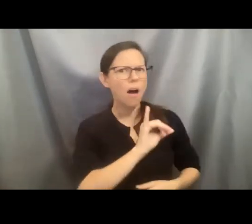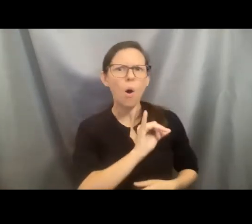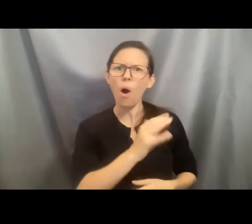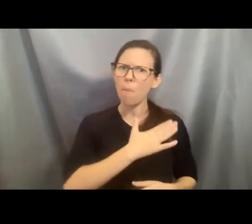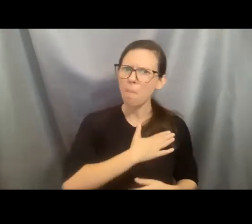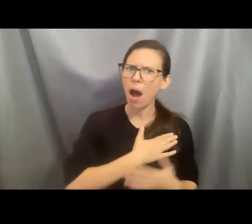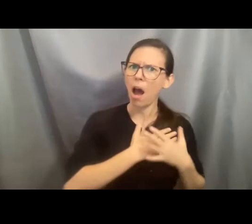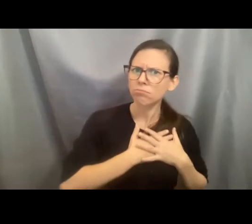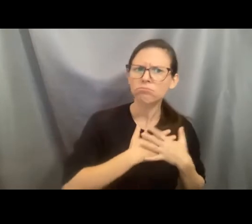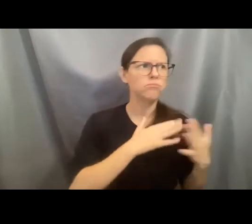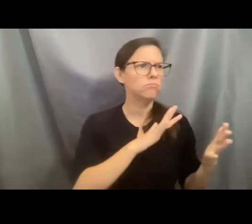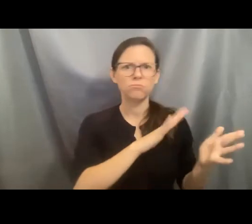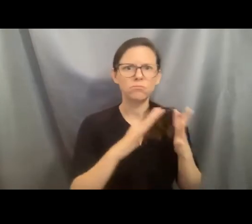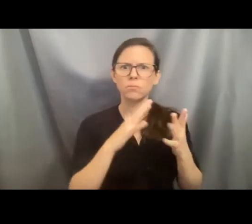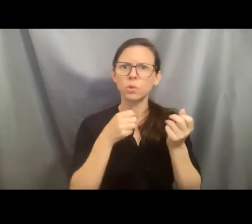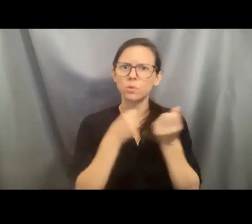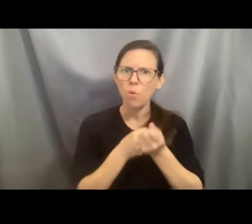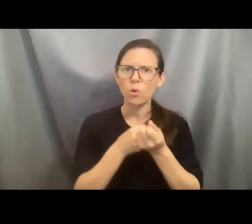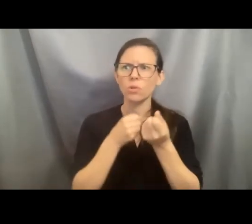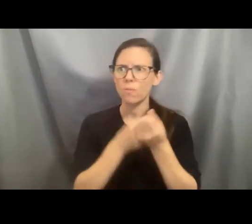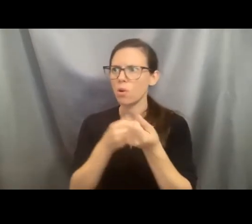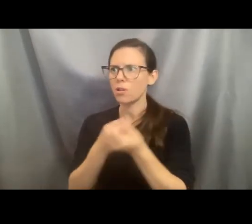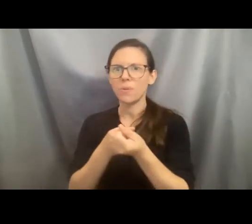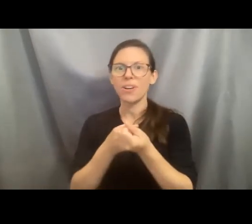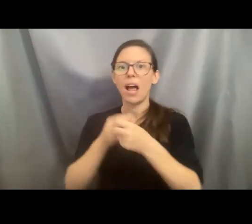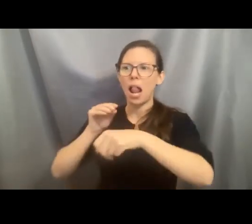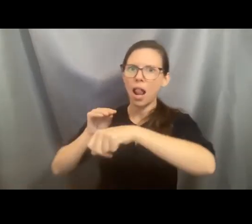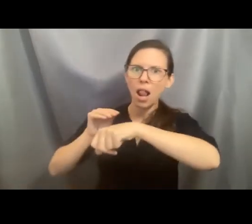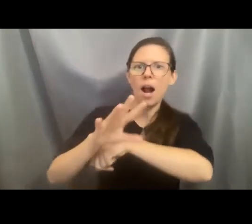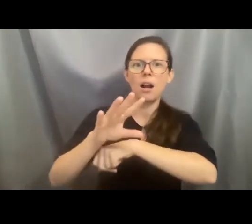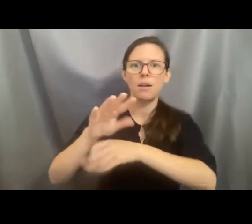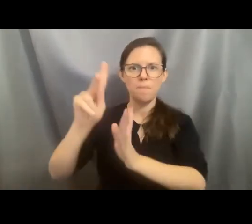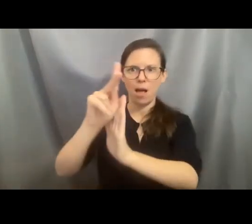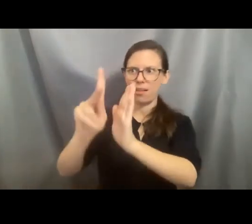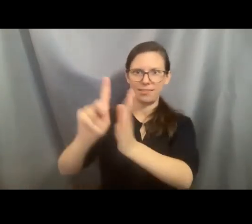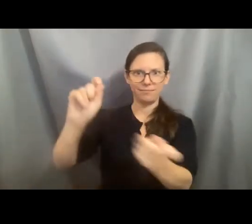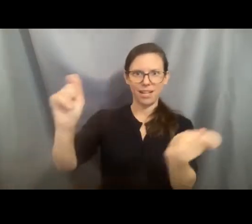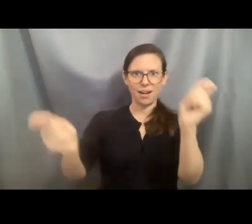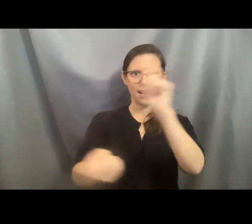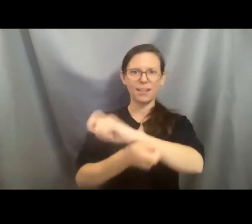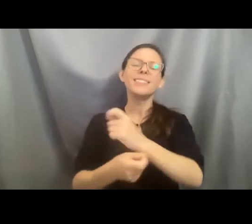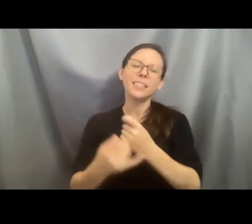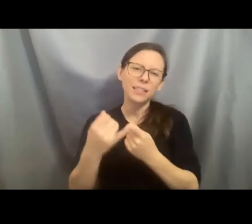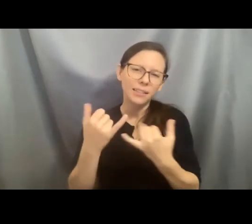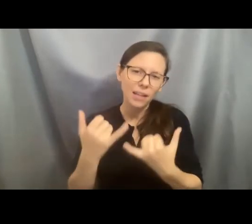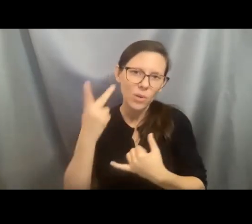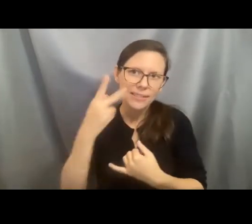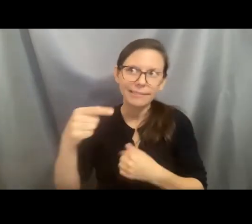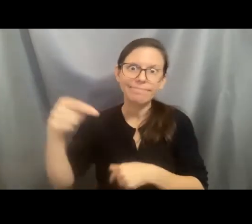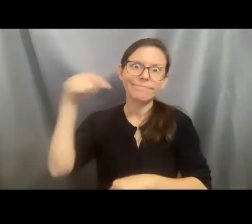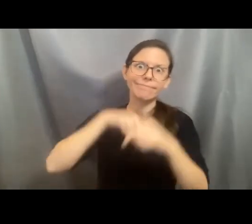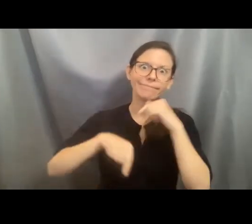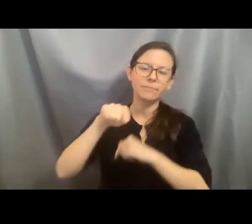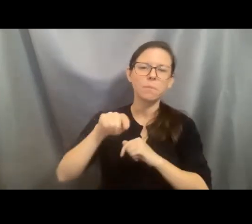seeing a regression there, but hopefully we won't. And I think that is where, at least with our issue, is that telling